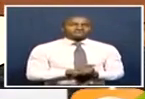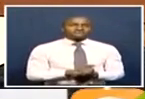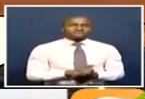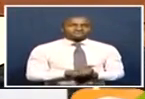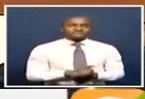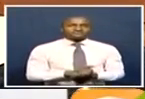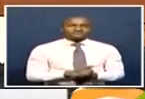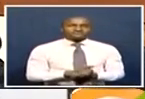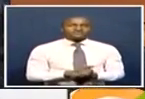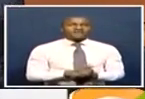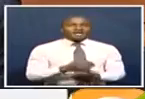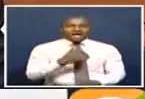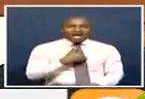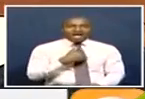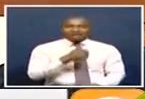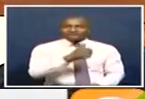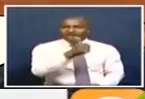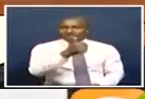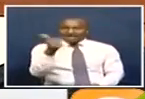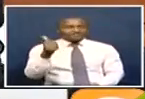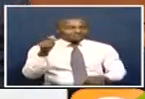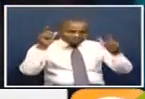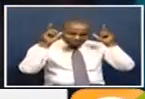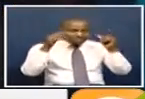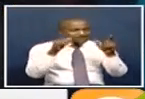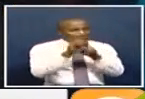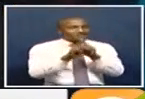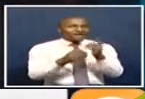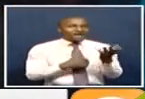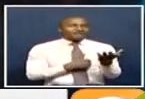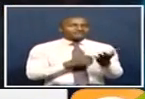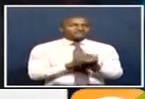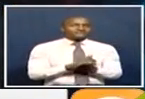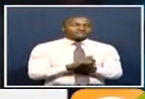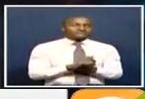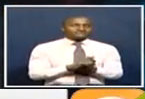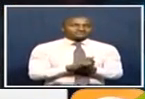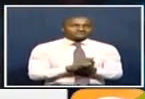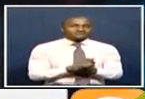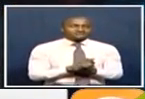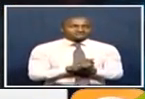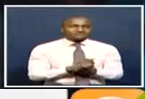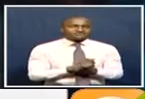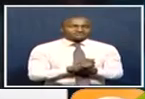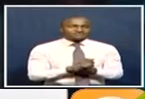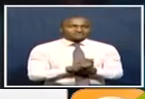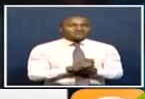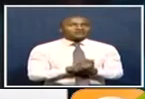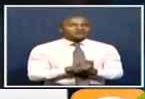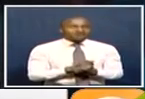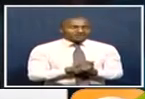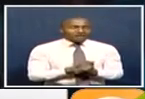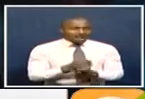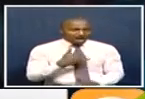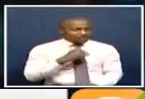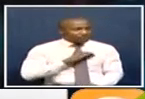I have those native goats and cows. My friend. Yeah. I'm a man of my own home. I will be. How